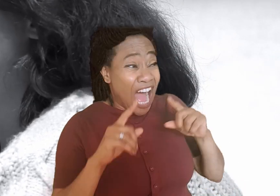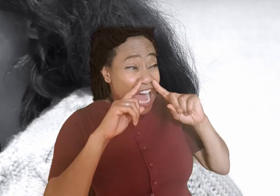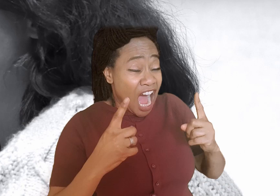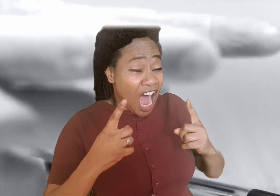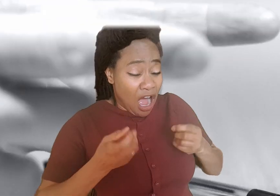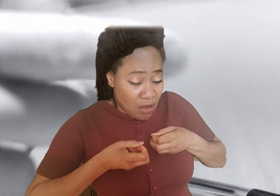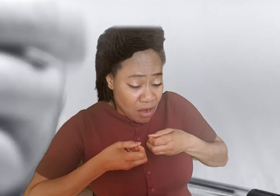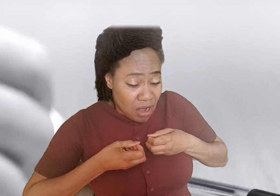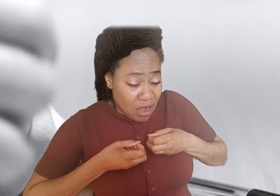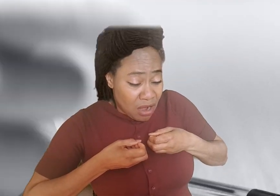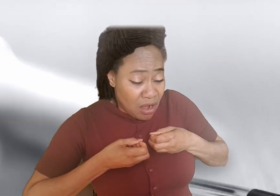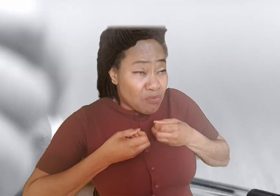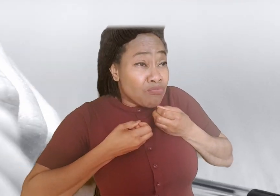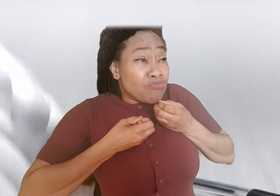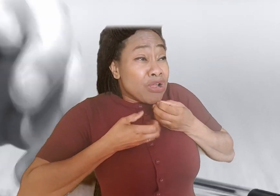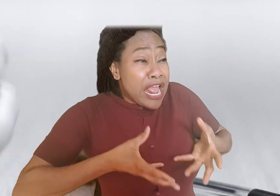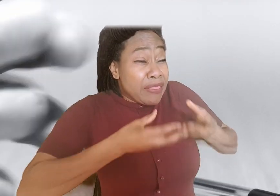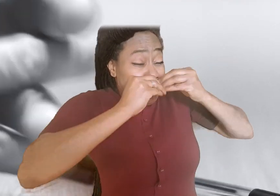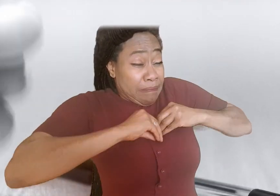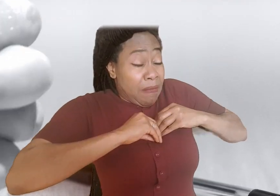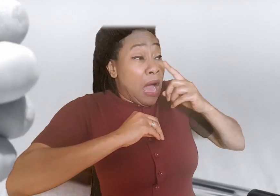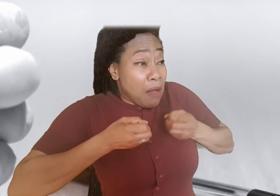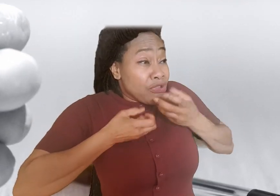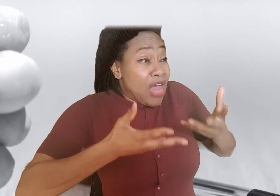all. Any other health problems I should know about?